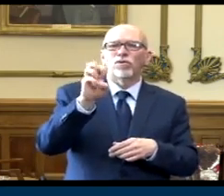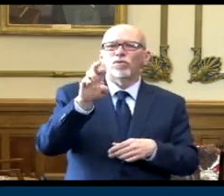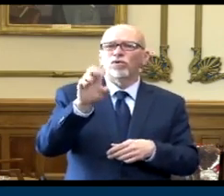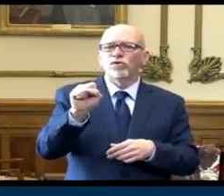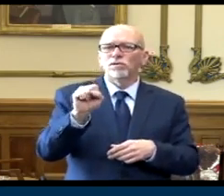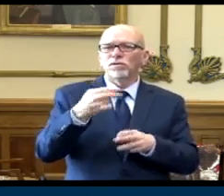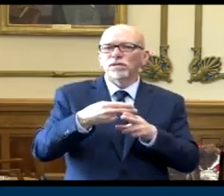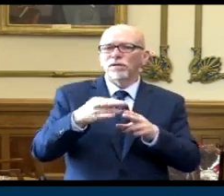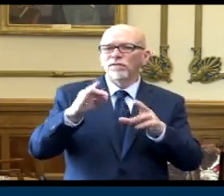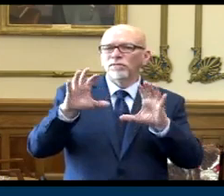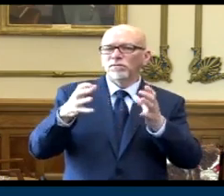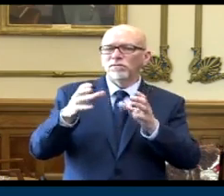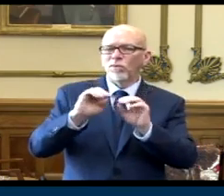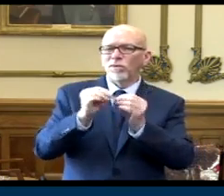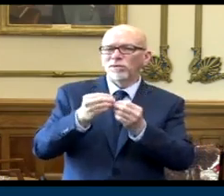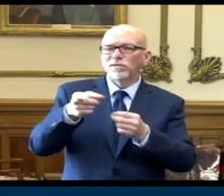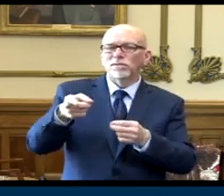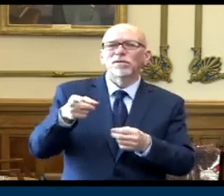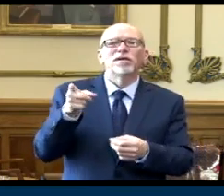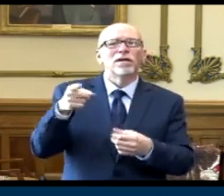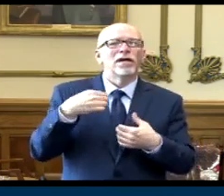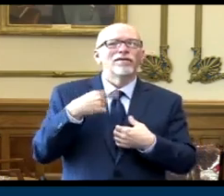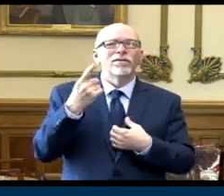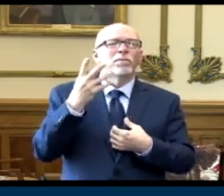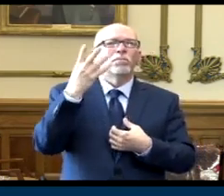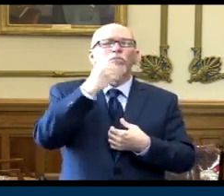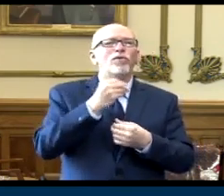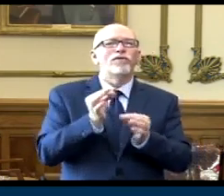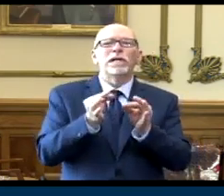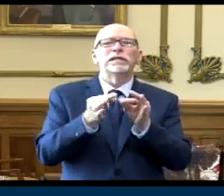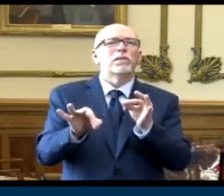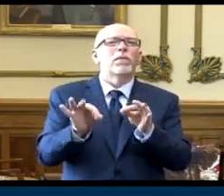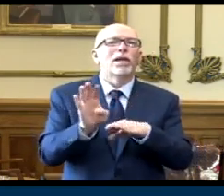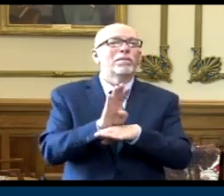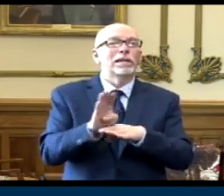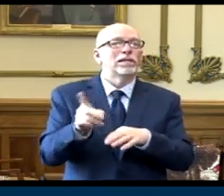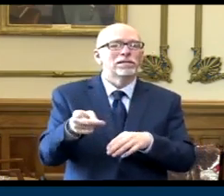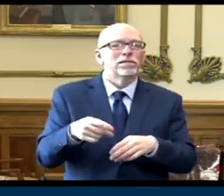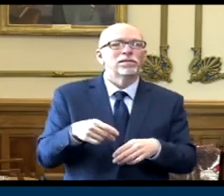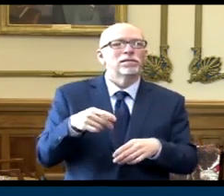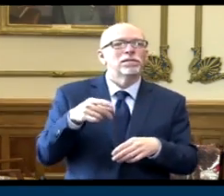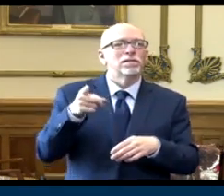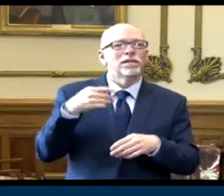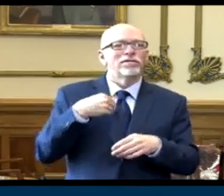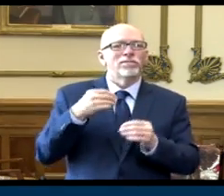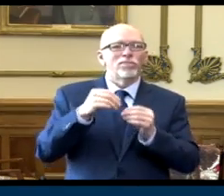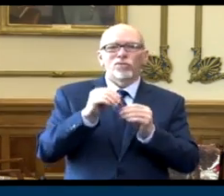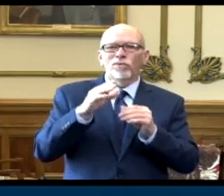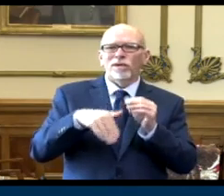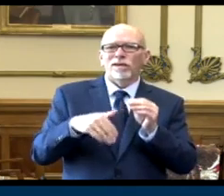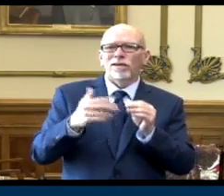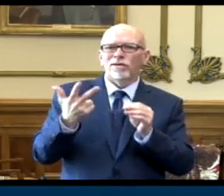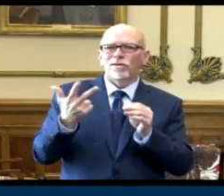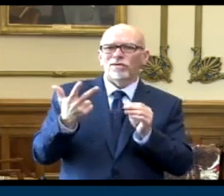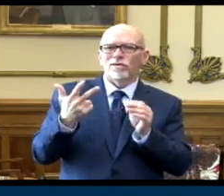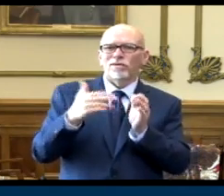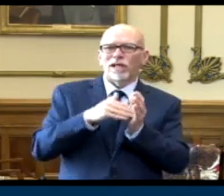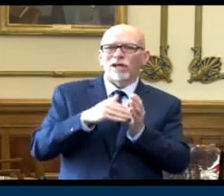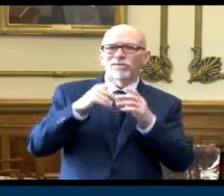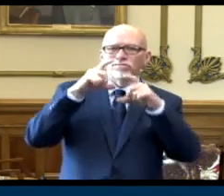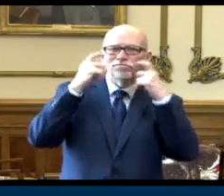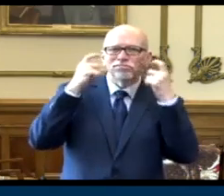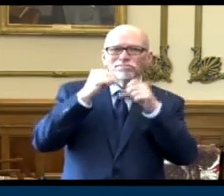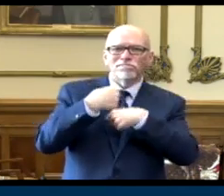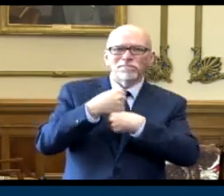got this beautiful, simple business model where literally, and they've done over 3,000 facial coverings